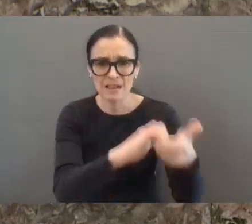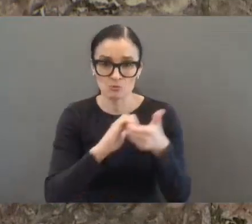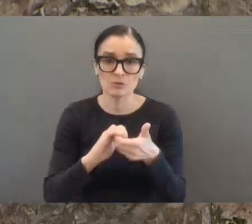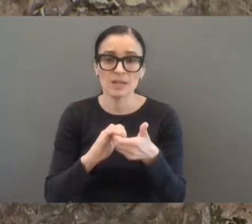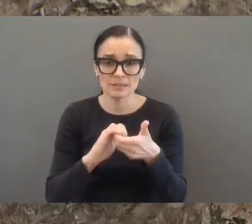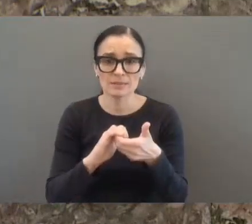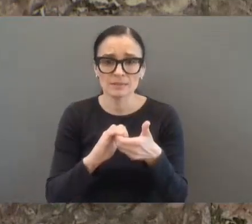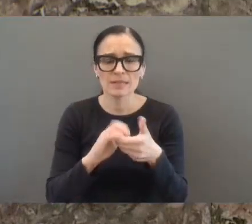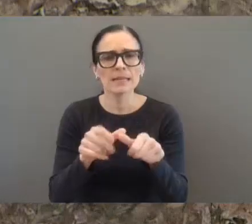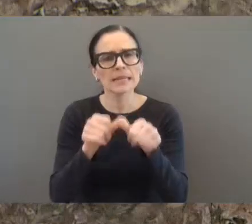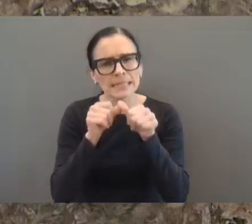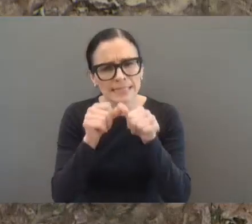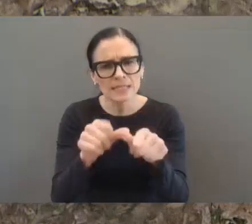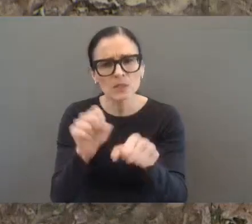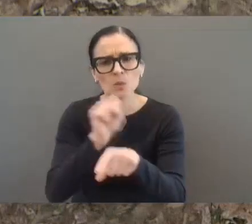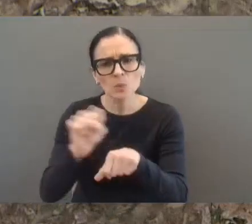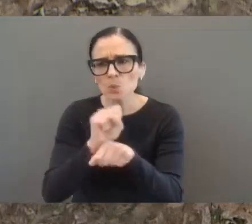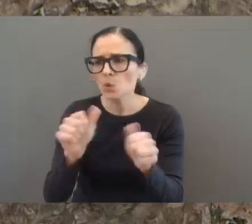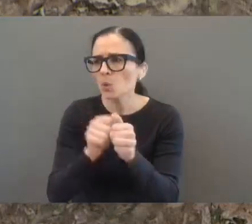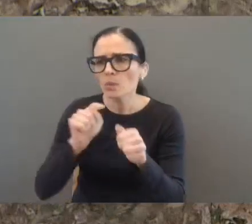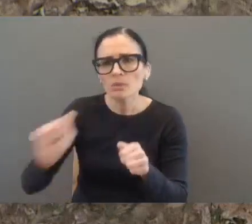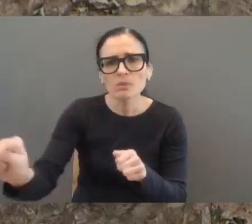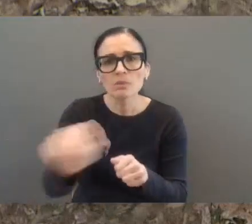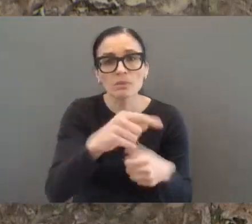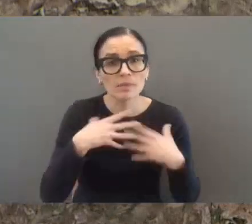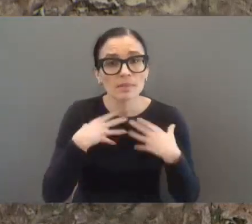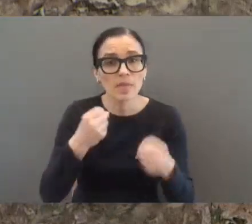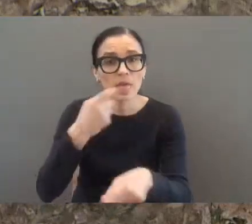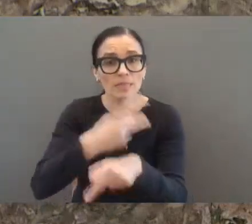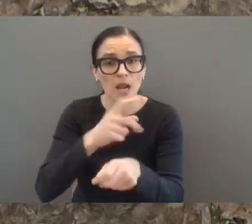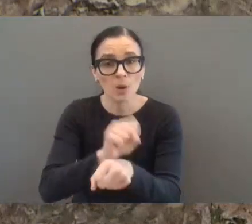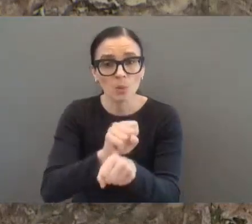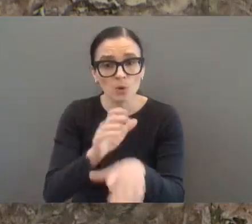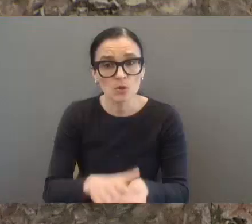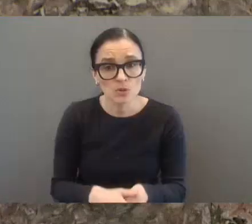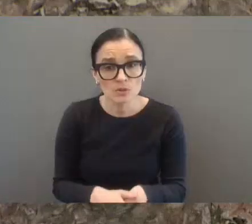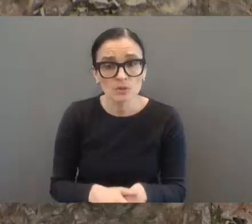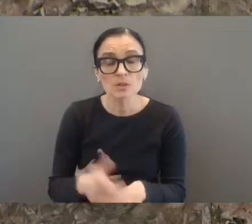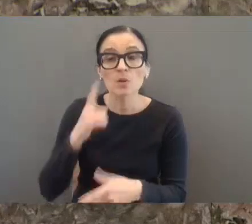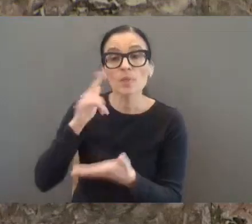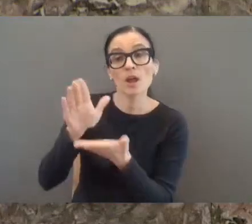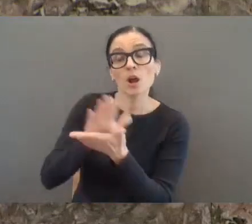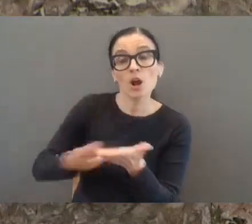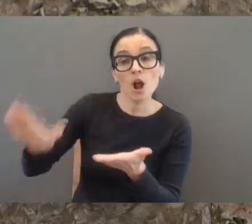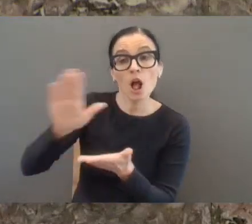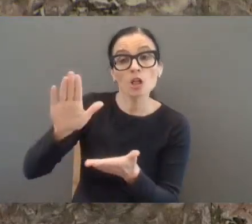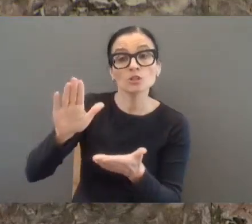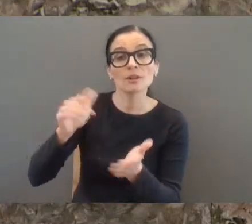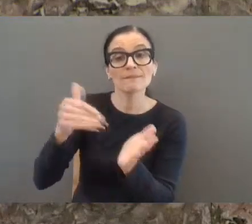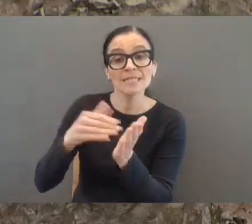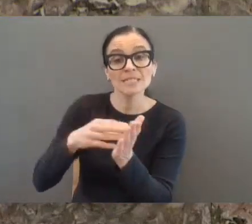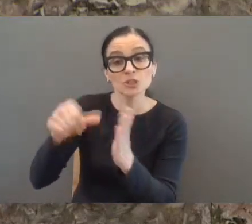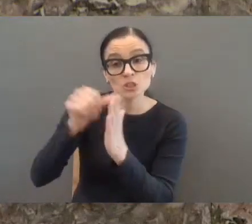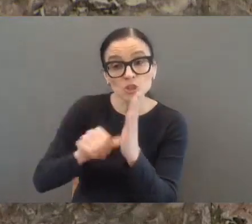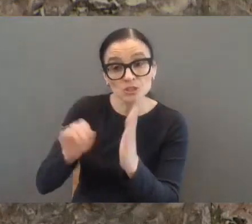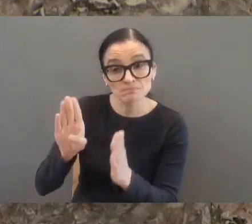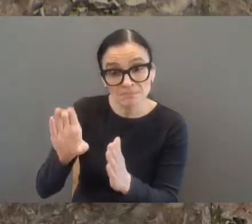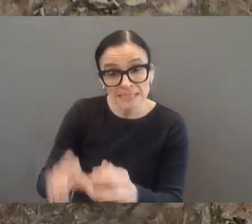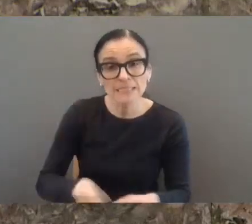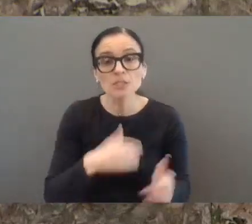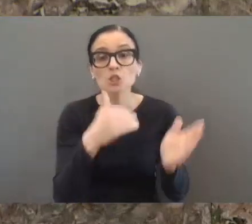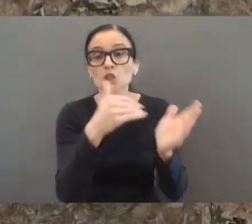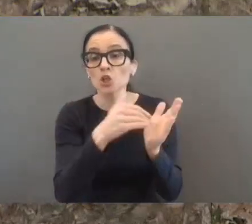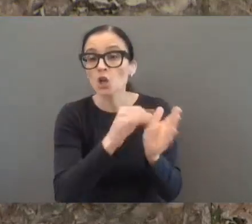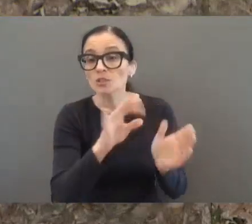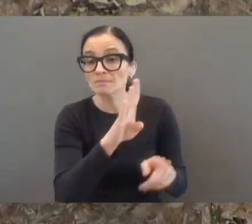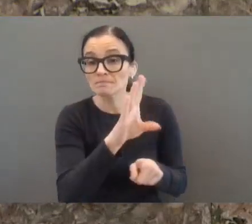of Physicians and Surgeons, with all of the organizations, with communities, to do everything that we can to build up this workforce, to attract